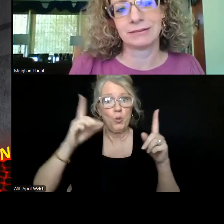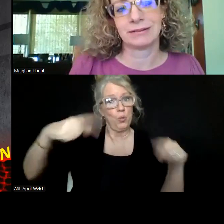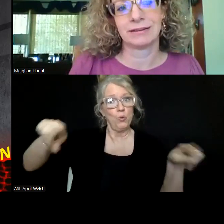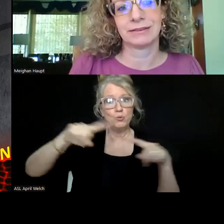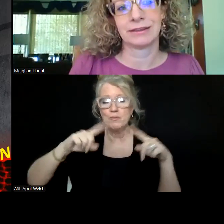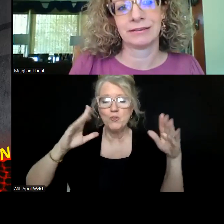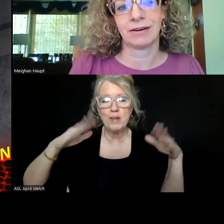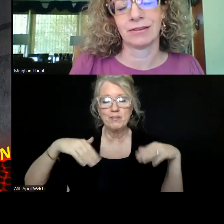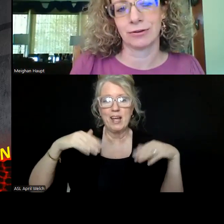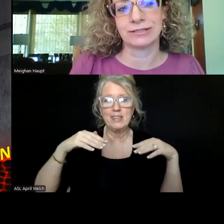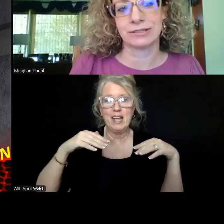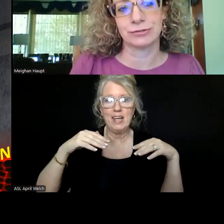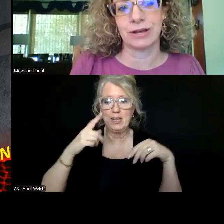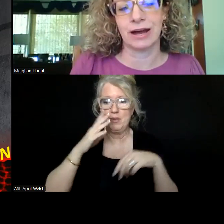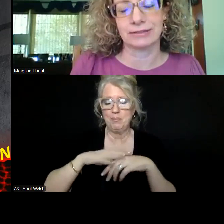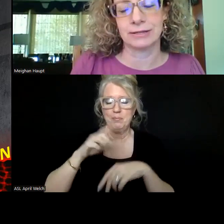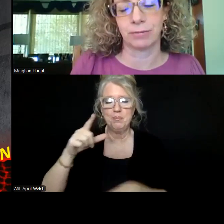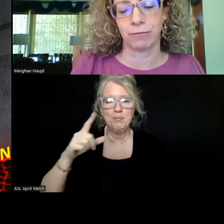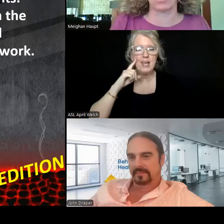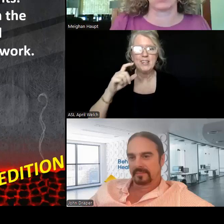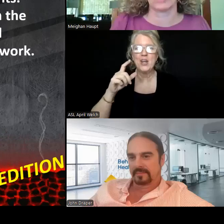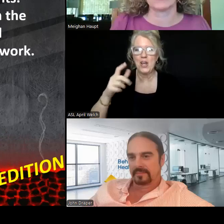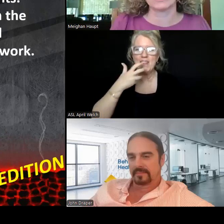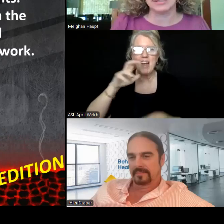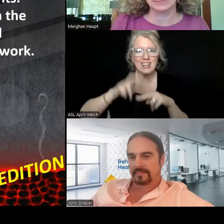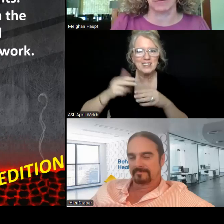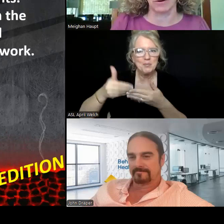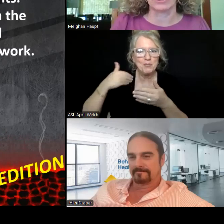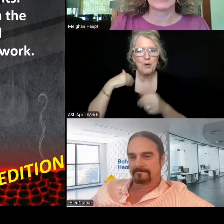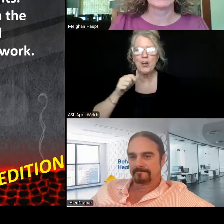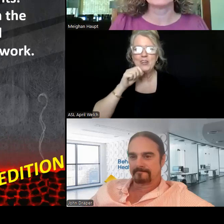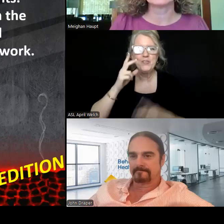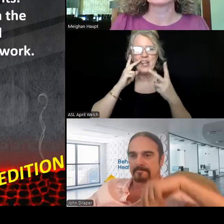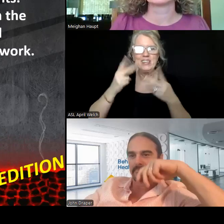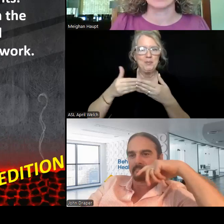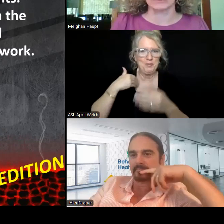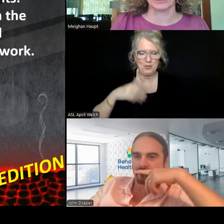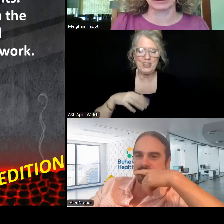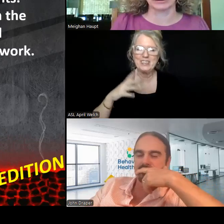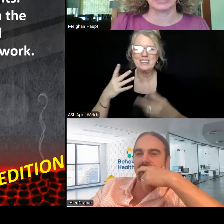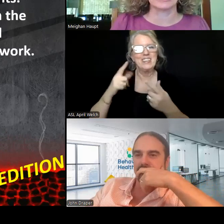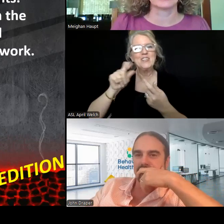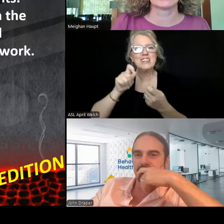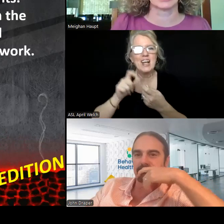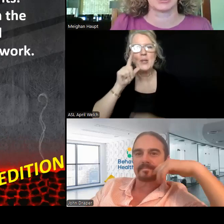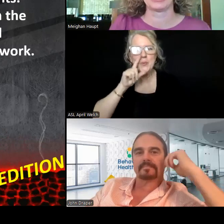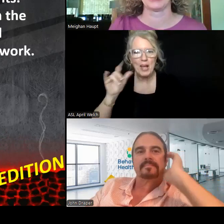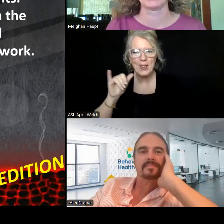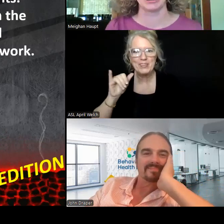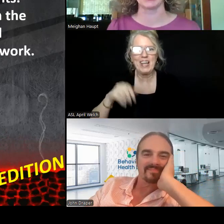been on the Crisis Trivia Hot Seat before, or you haven't seen this before, it is exactly what it looks like. It